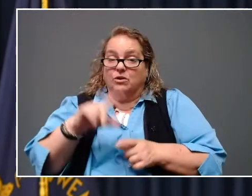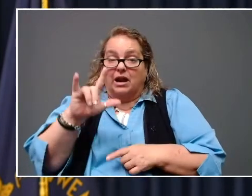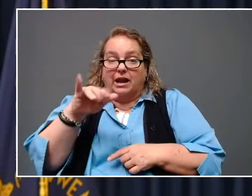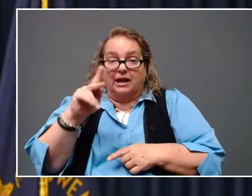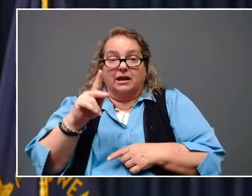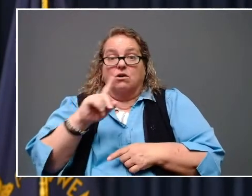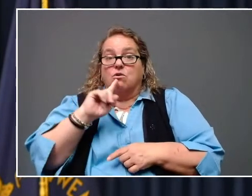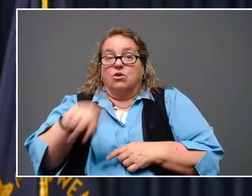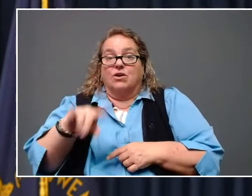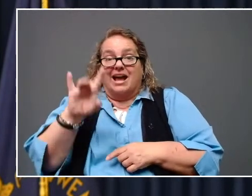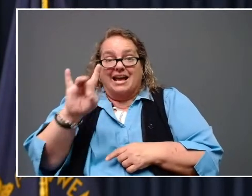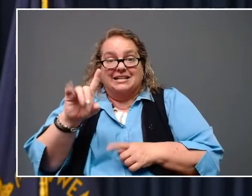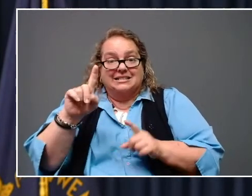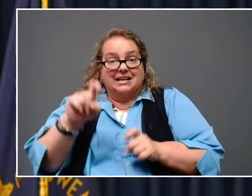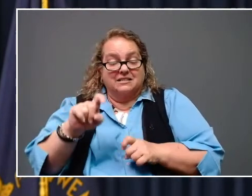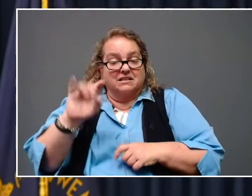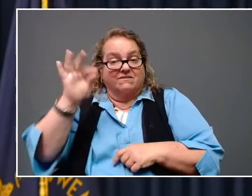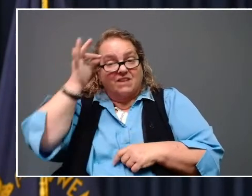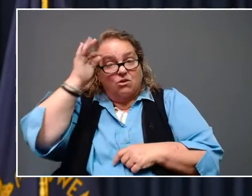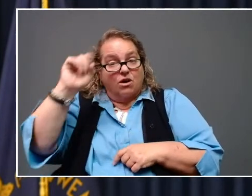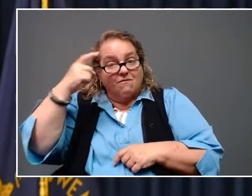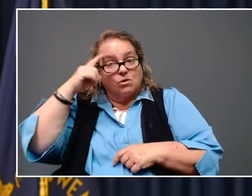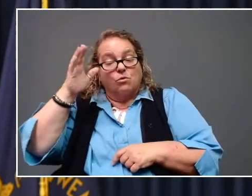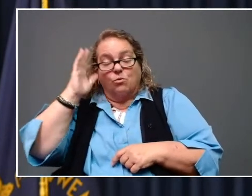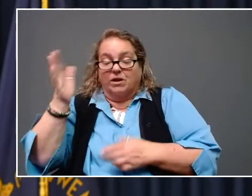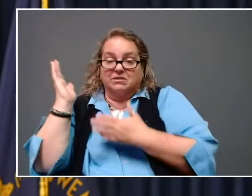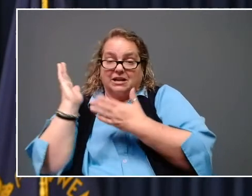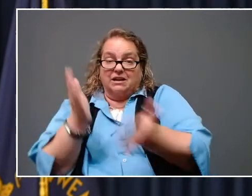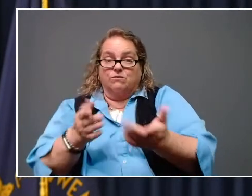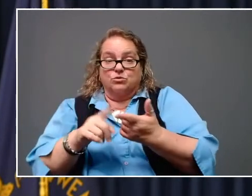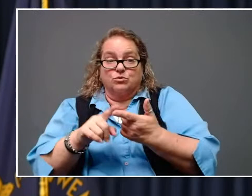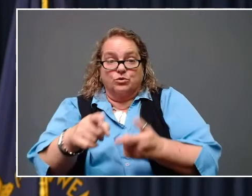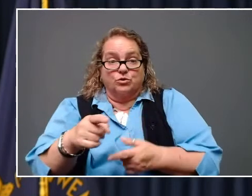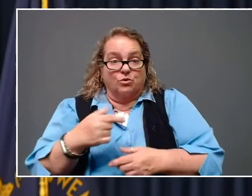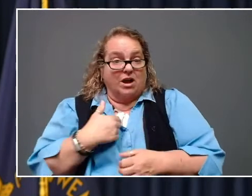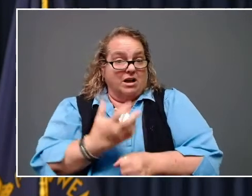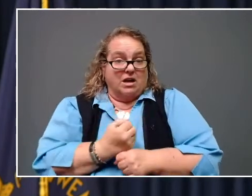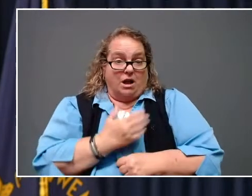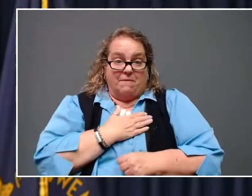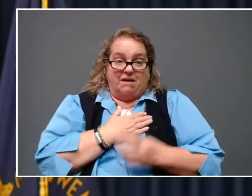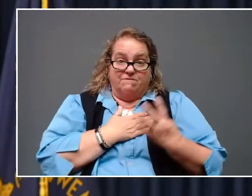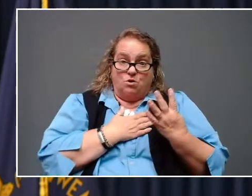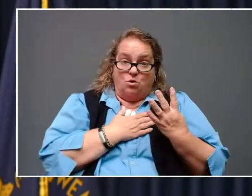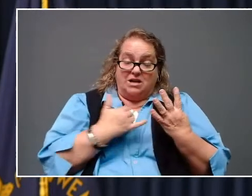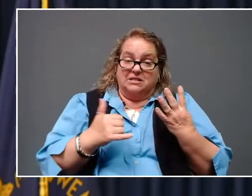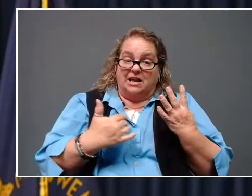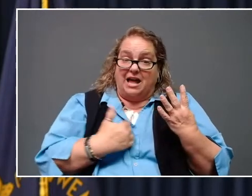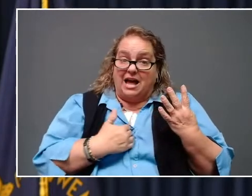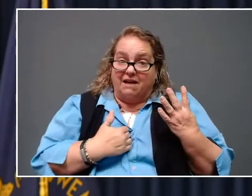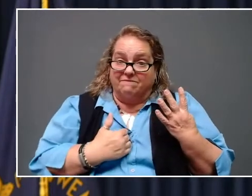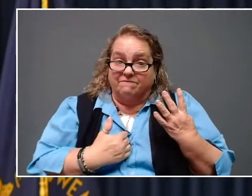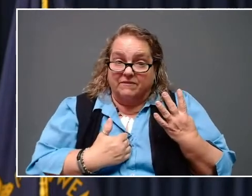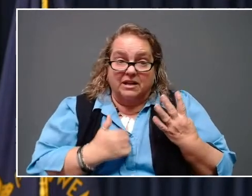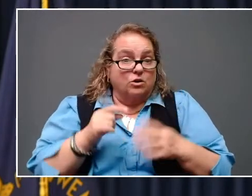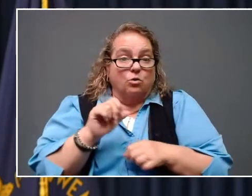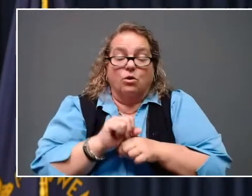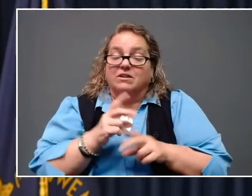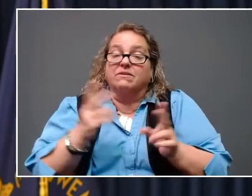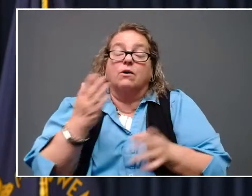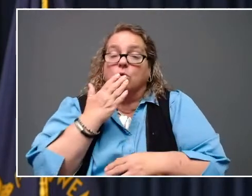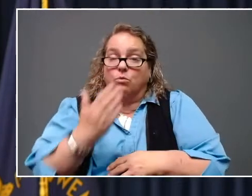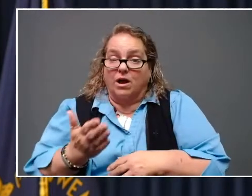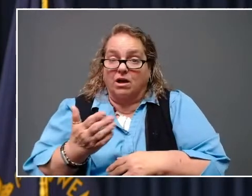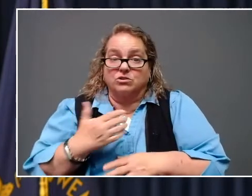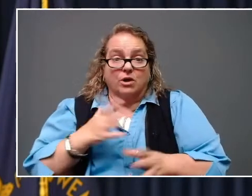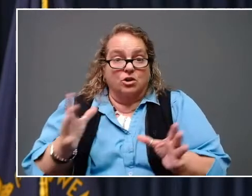government will deliver them to you by the Postal Service. I got my 4 originally and still have them. It worked very well. So I encourage you, if you want to